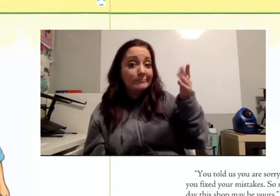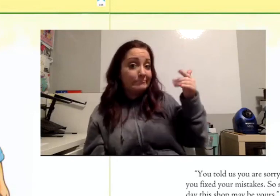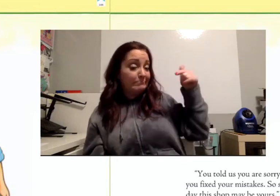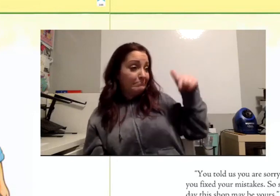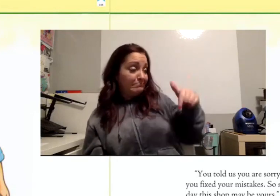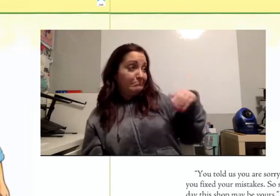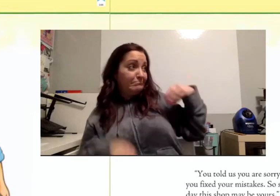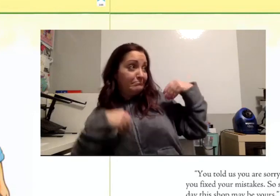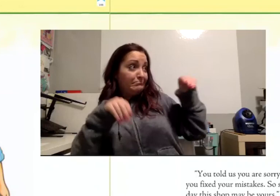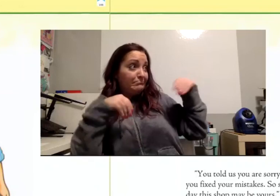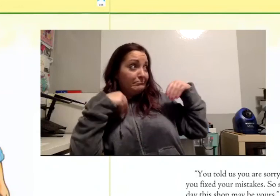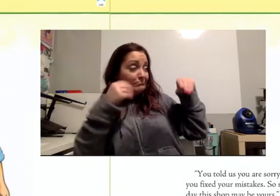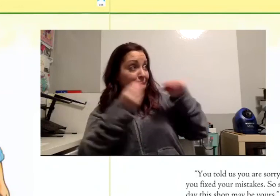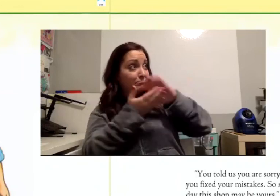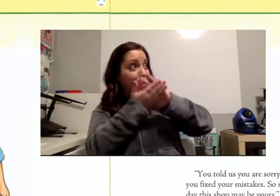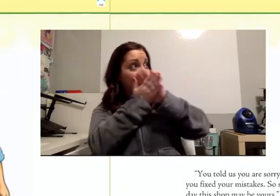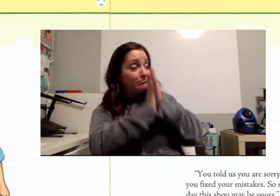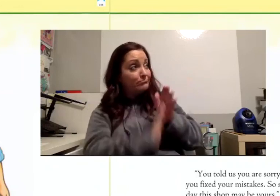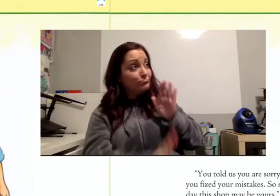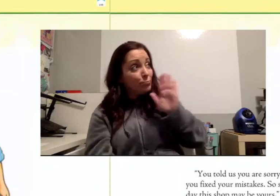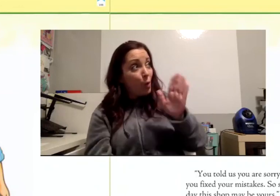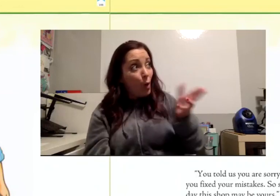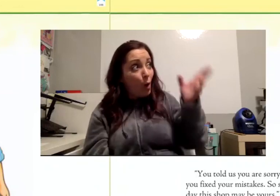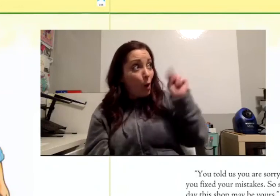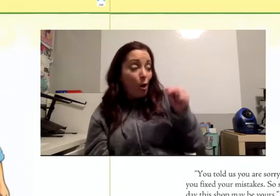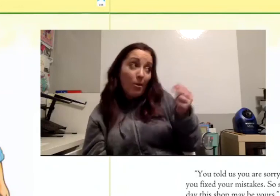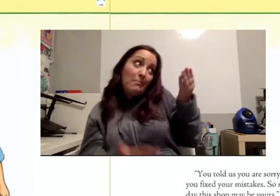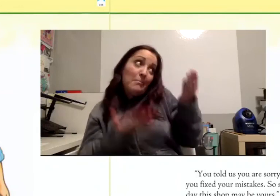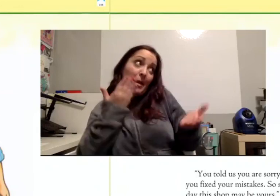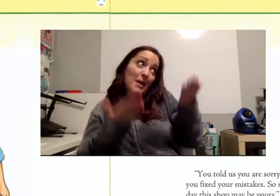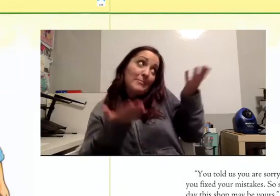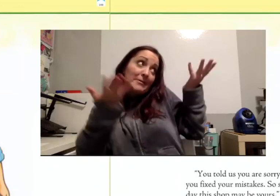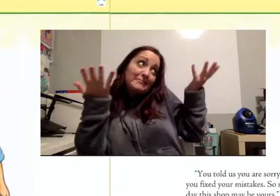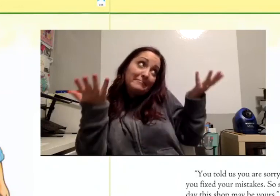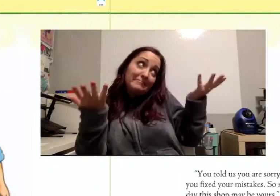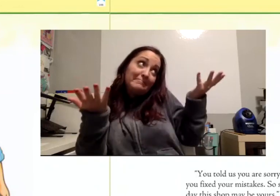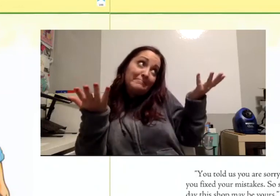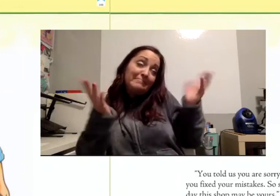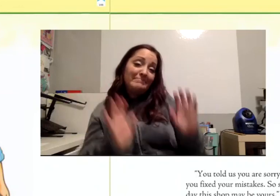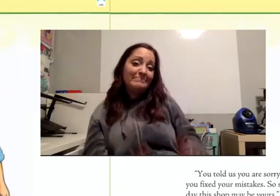One day, maybe this shop will be yours."